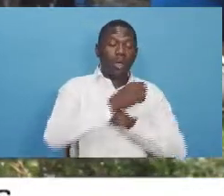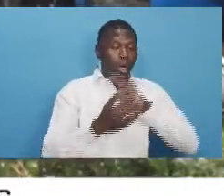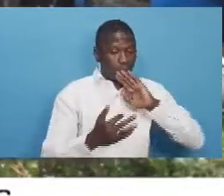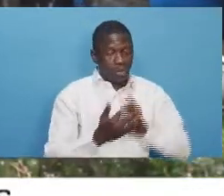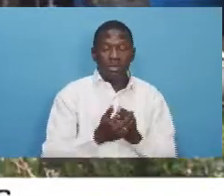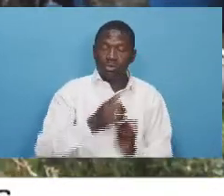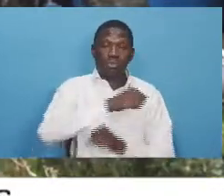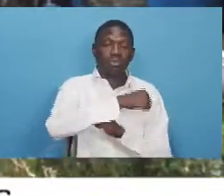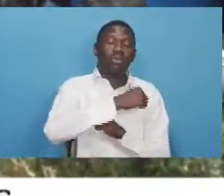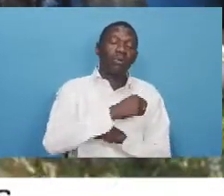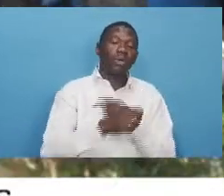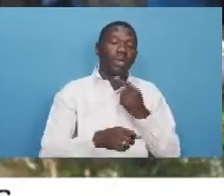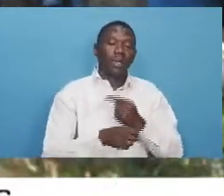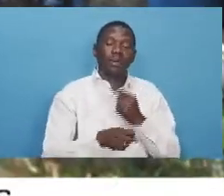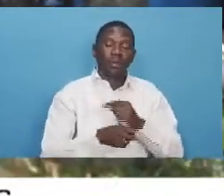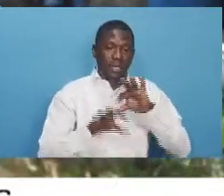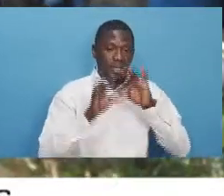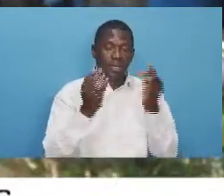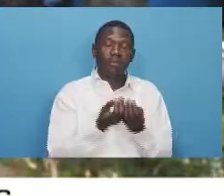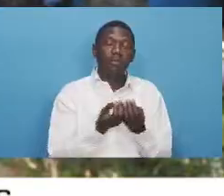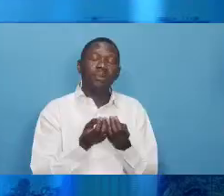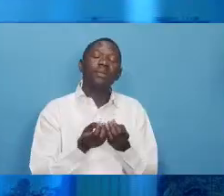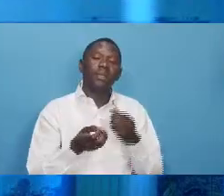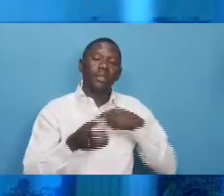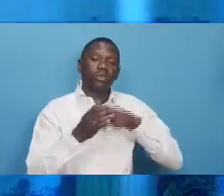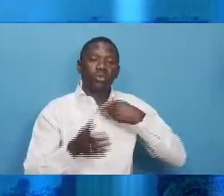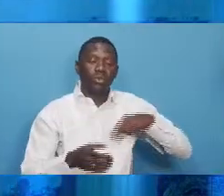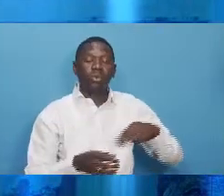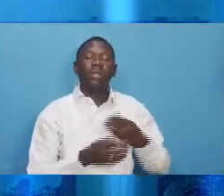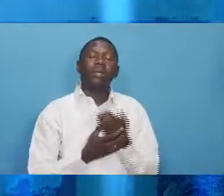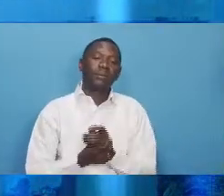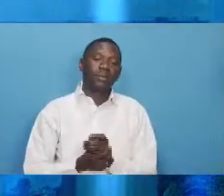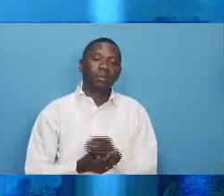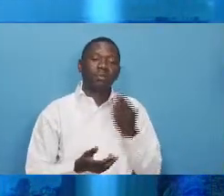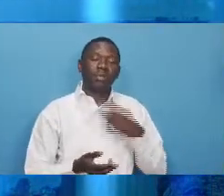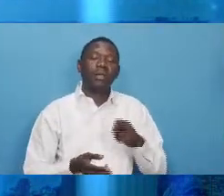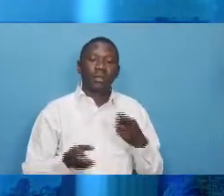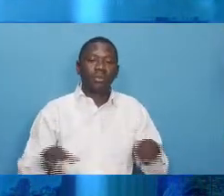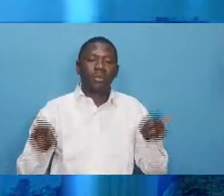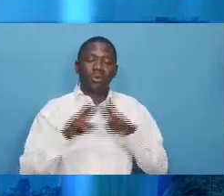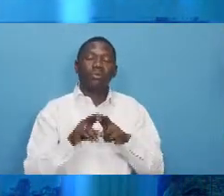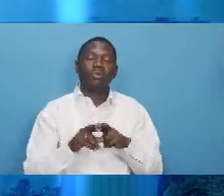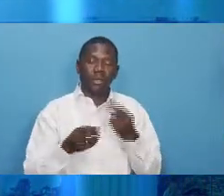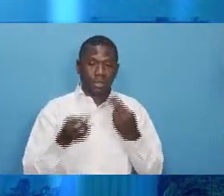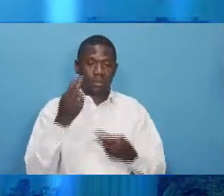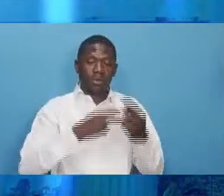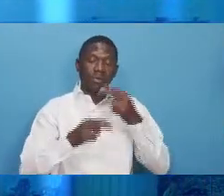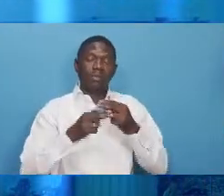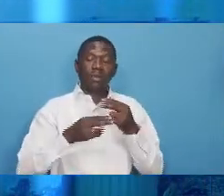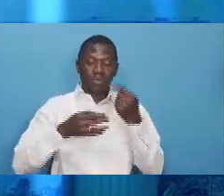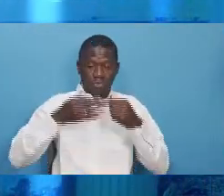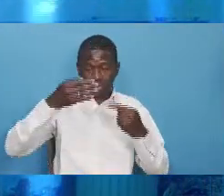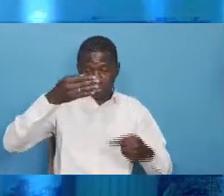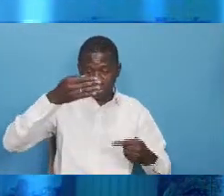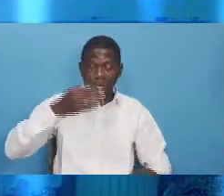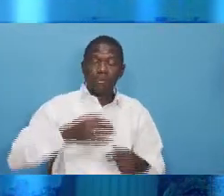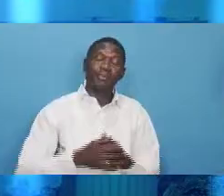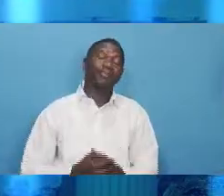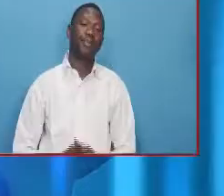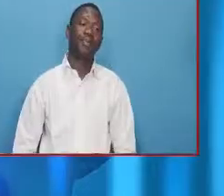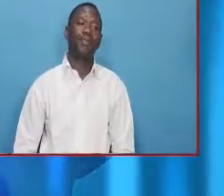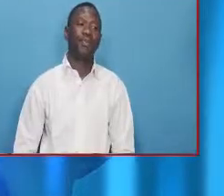team. Ansumane Sonyasi for QTV News. From that report, now we have a recap of our main news headlines.